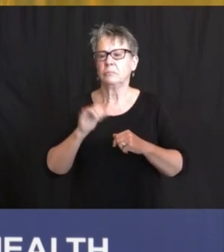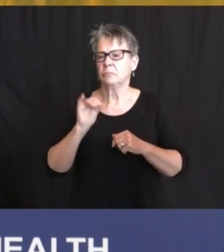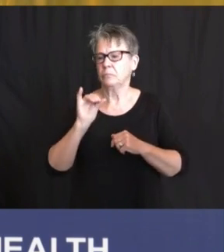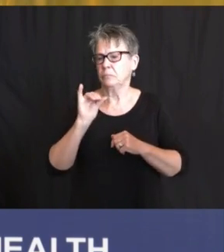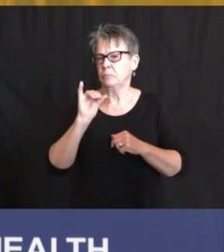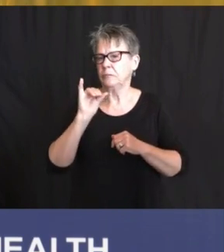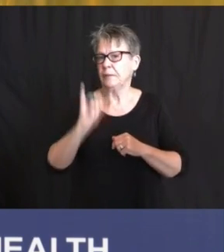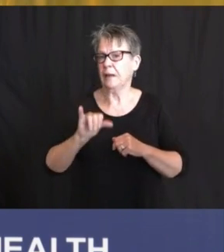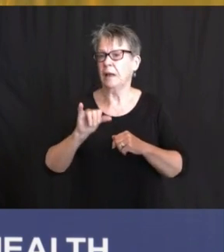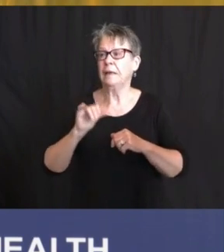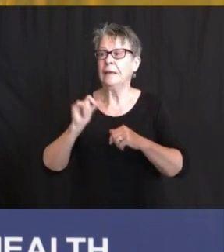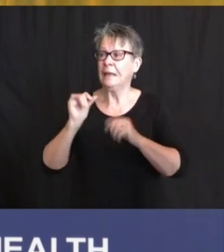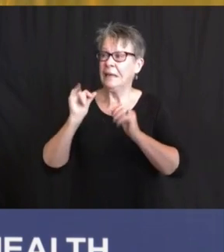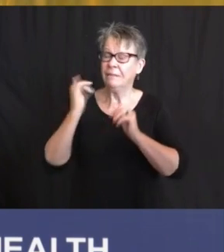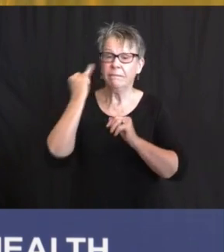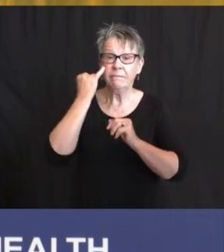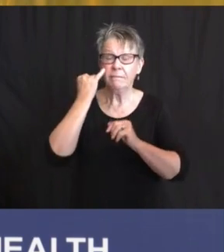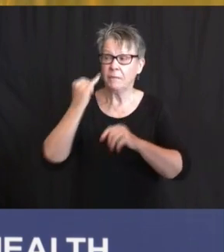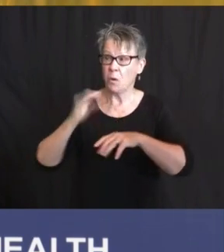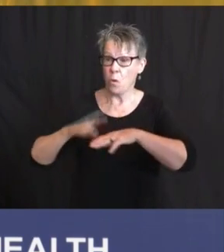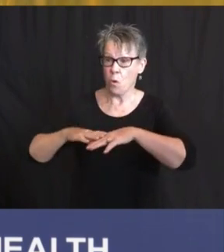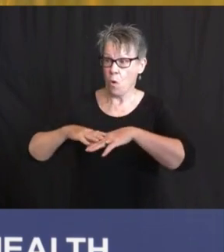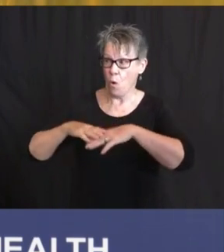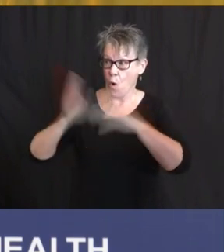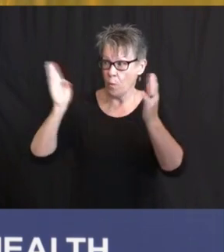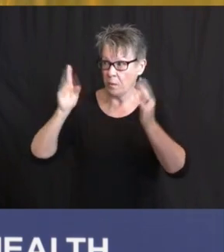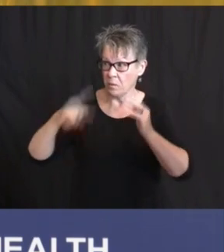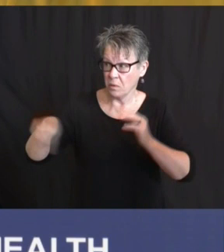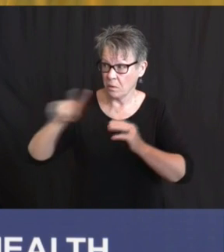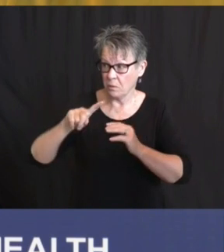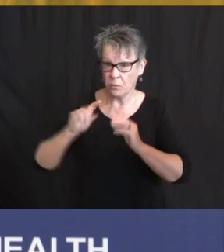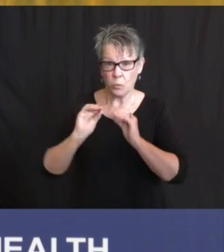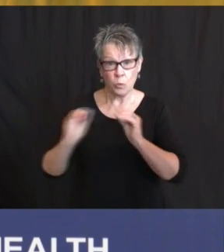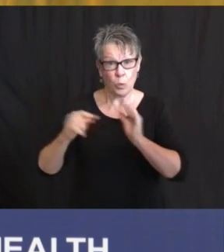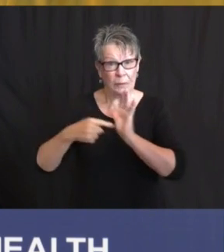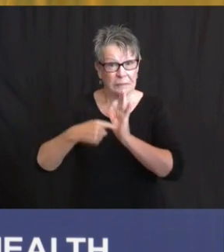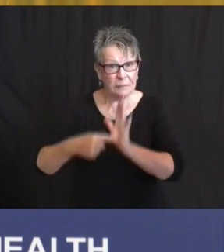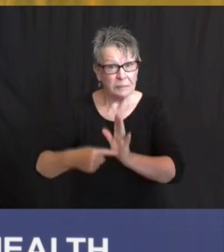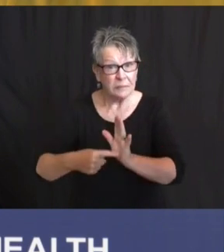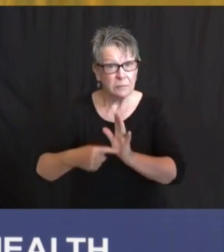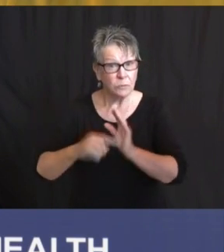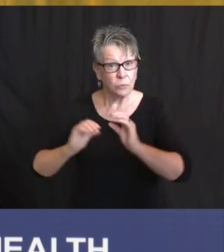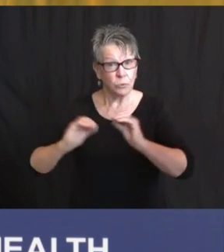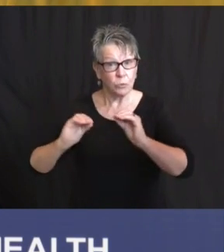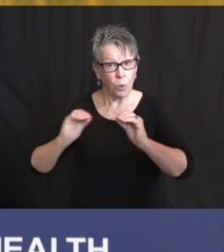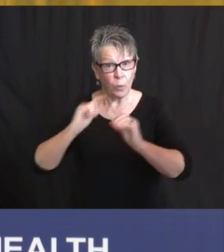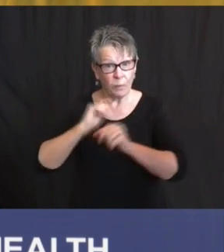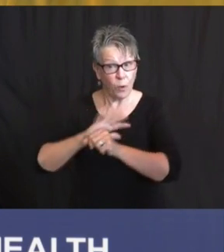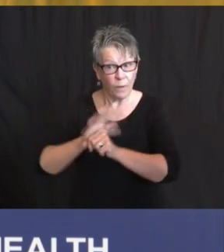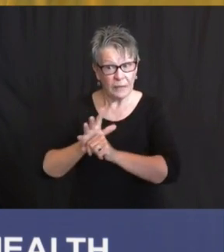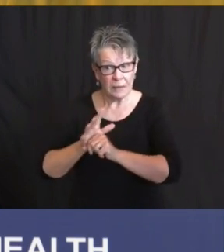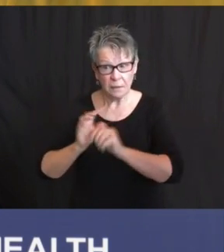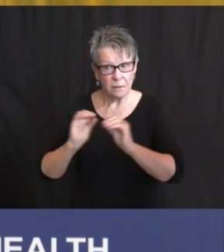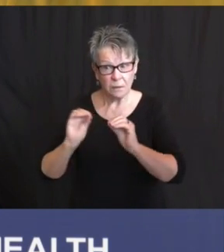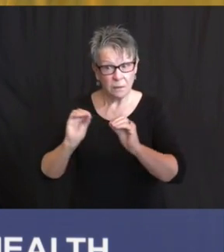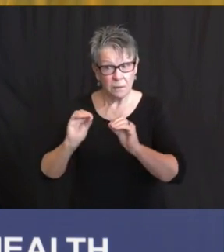positive, that we were, and that continues to be the case. I was ultimately forced to do a test because I went into the White House and they gave me